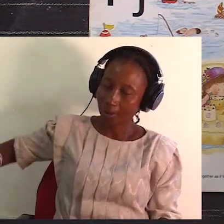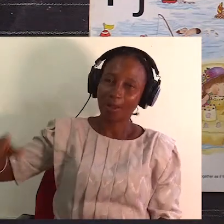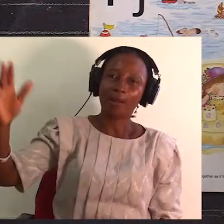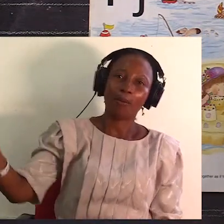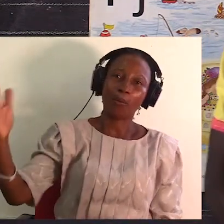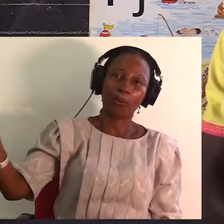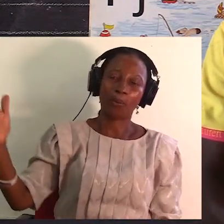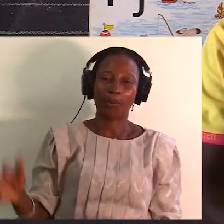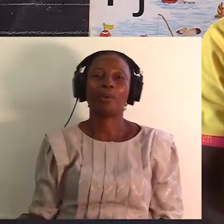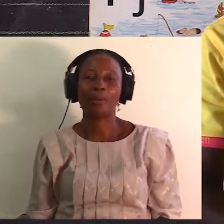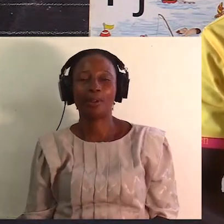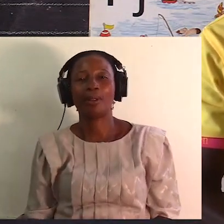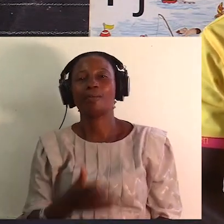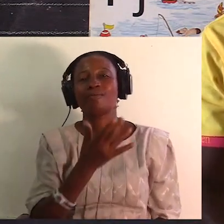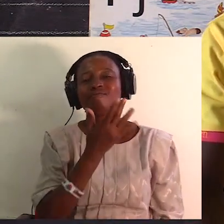Flower.